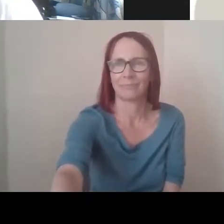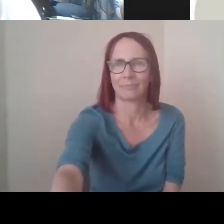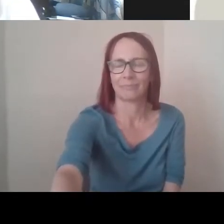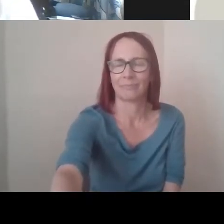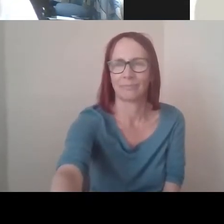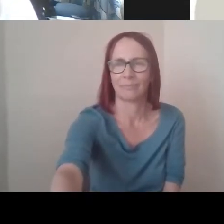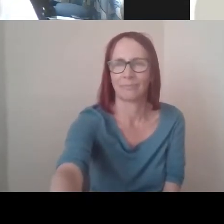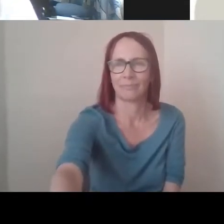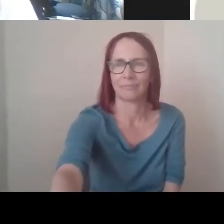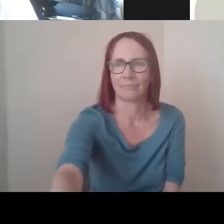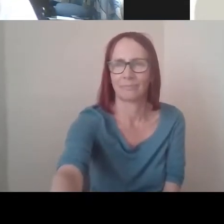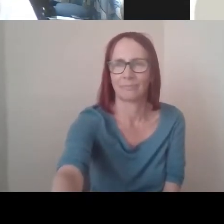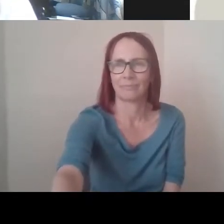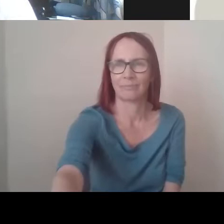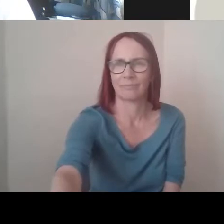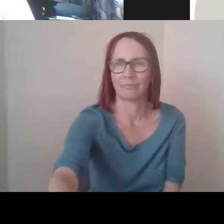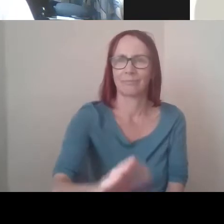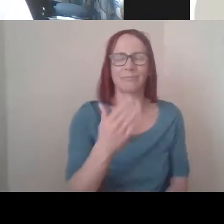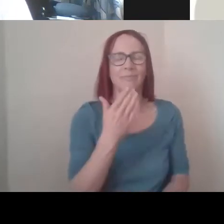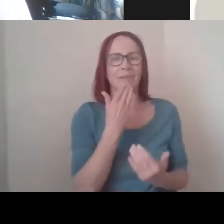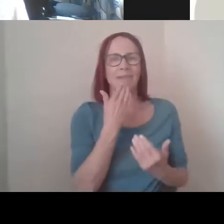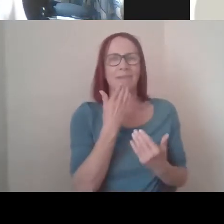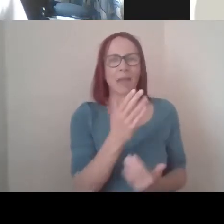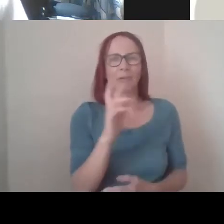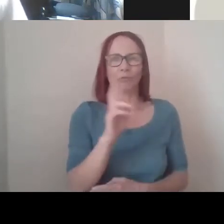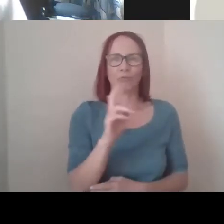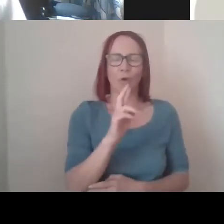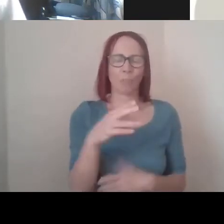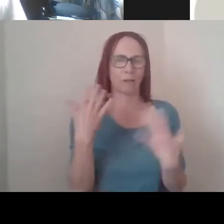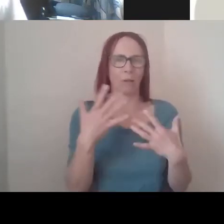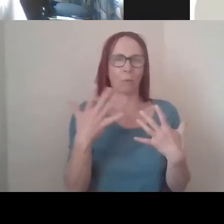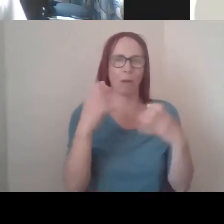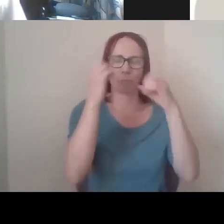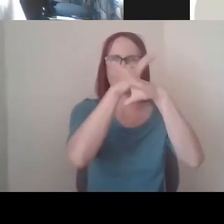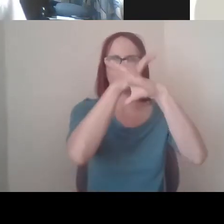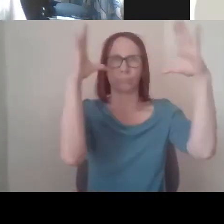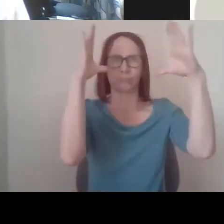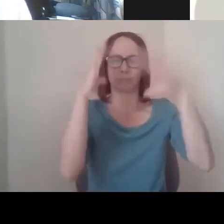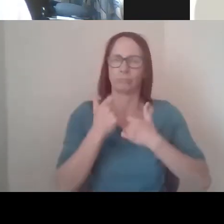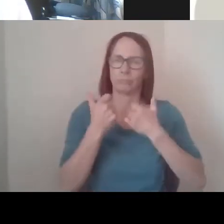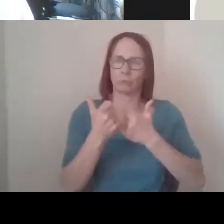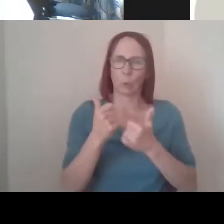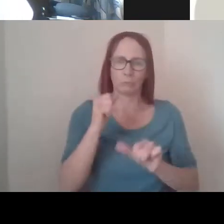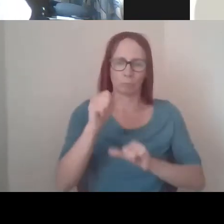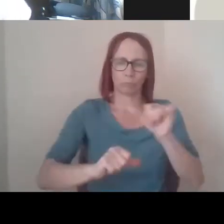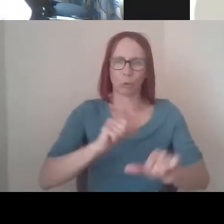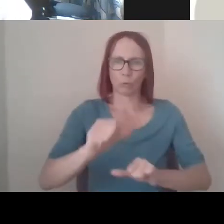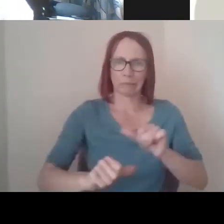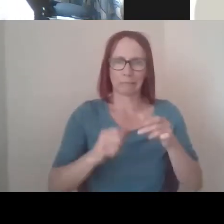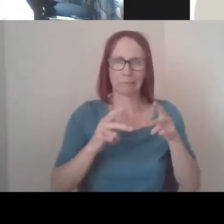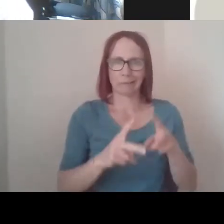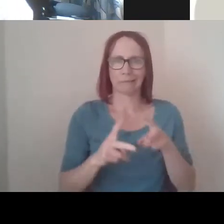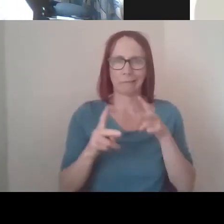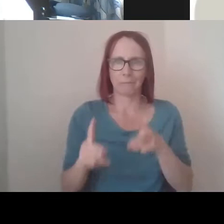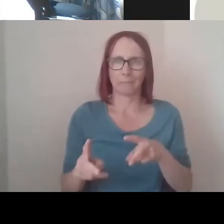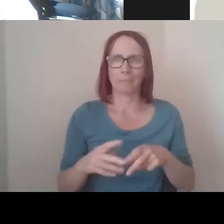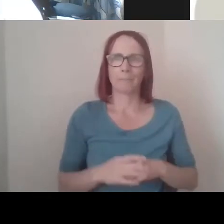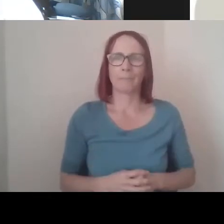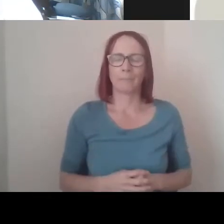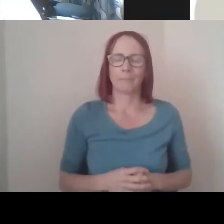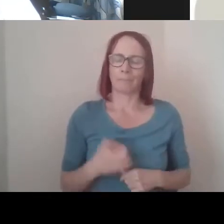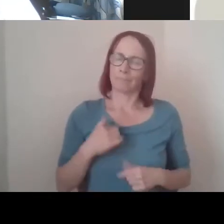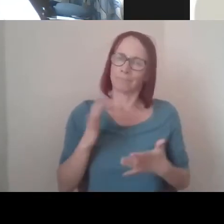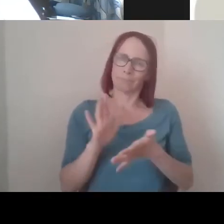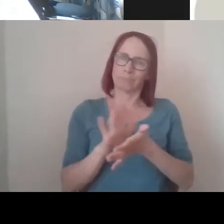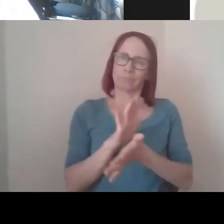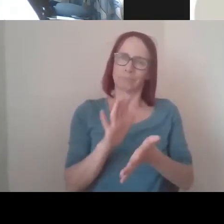Robert, for giving such a good overview of the public appointment system. And I'm really pleased to be here